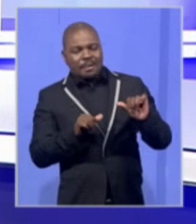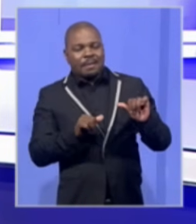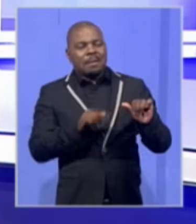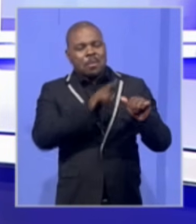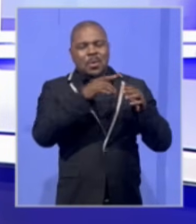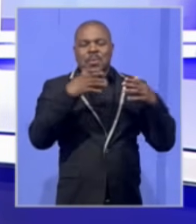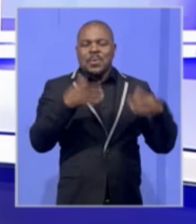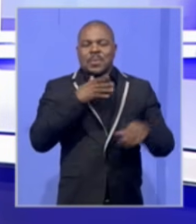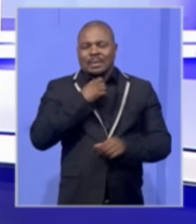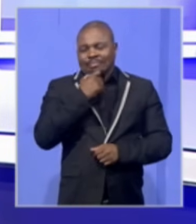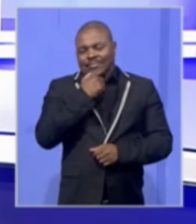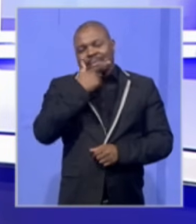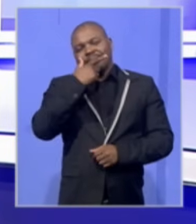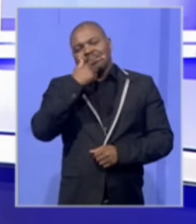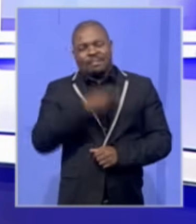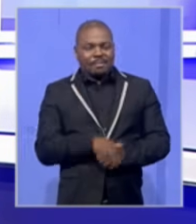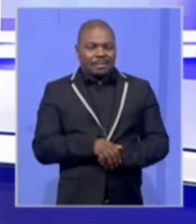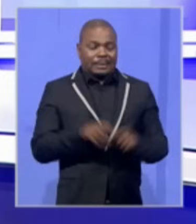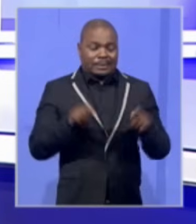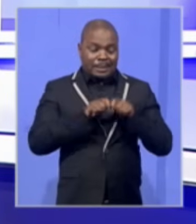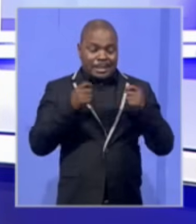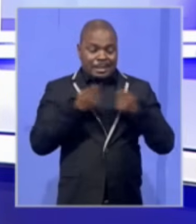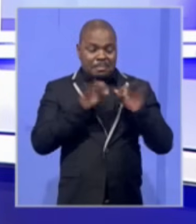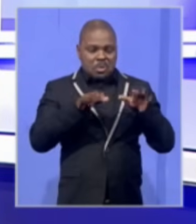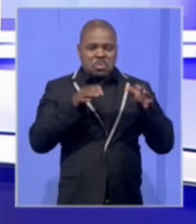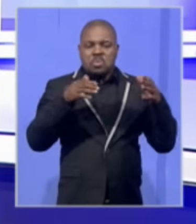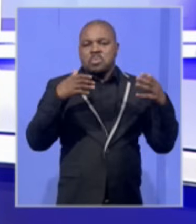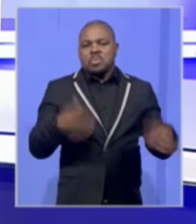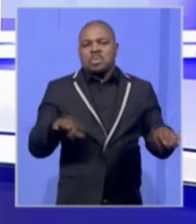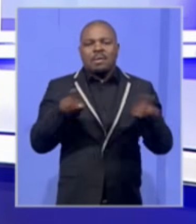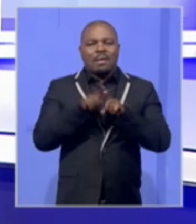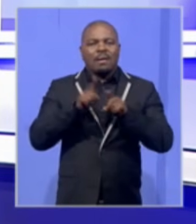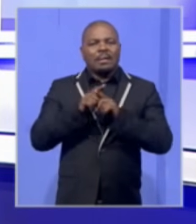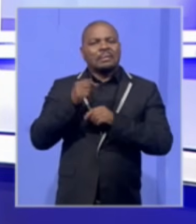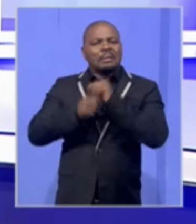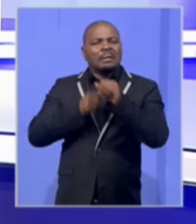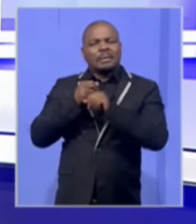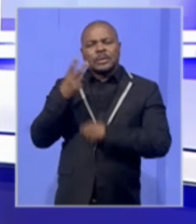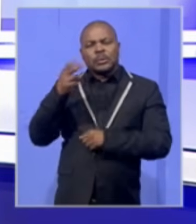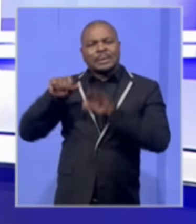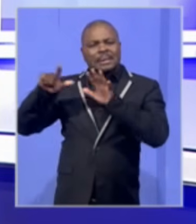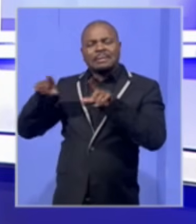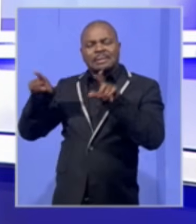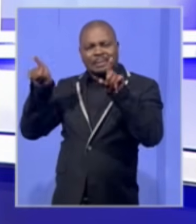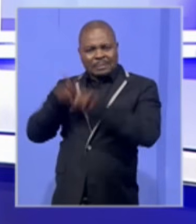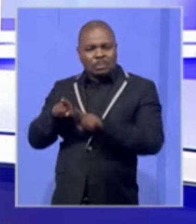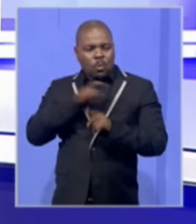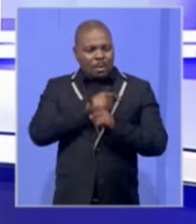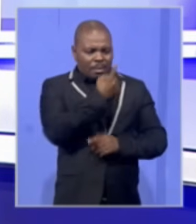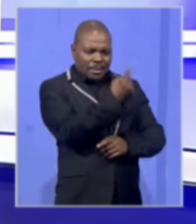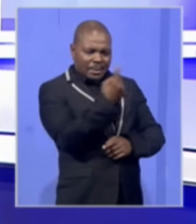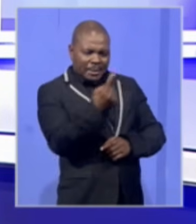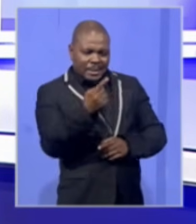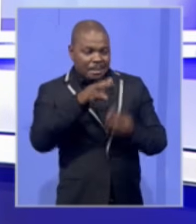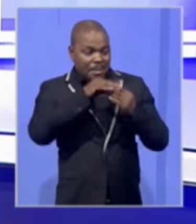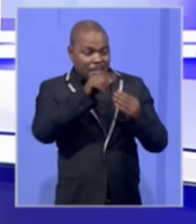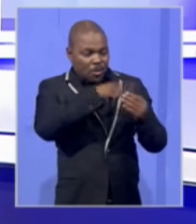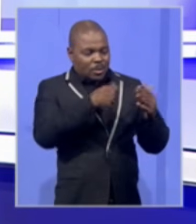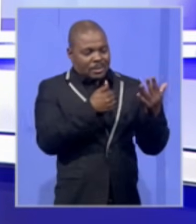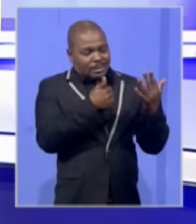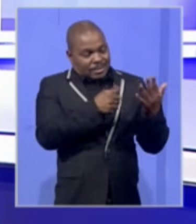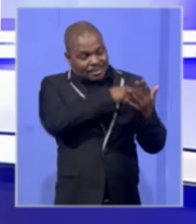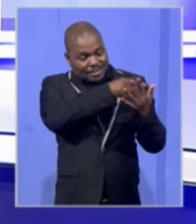mo difatlhegong tsa bona. Setlhopha se diragaditse fela jaaka sa 2017 fa mongwe le mongwe wa ditokololo di le 6